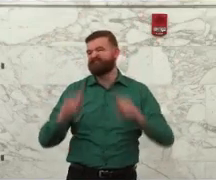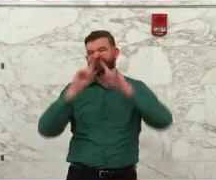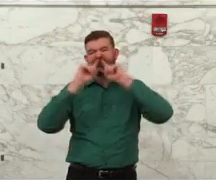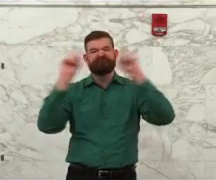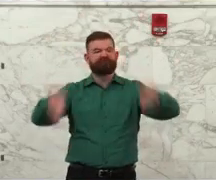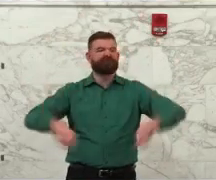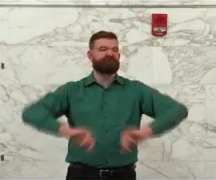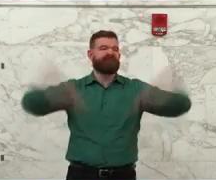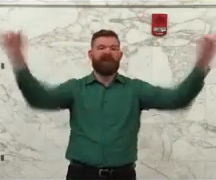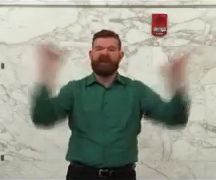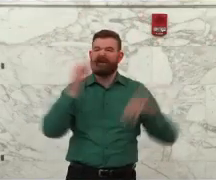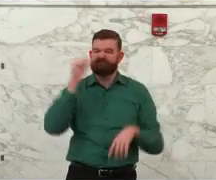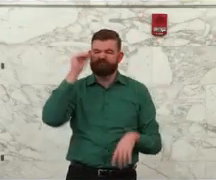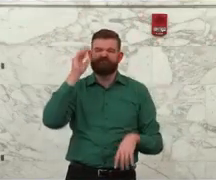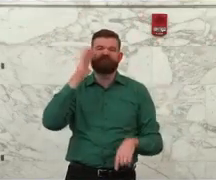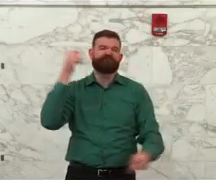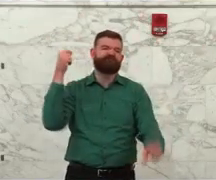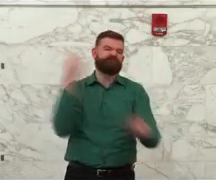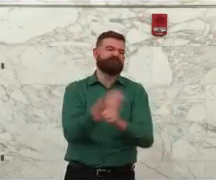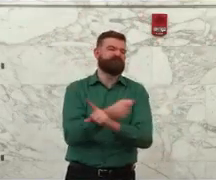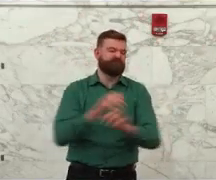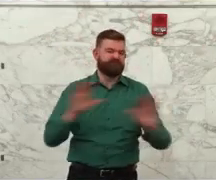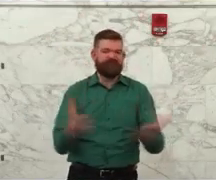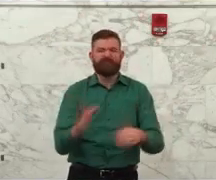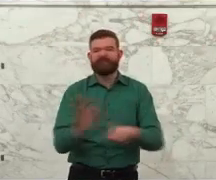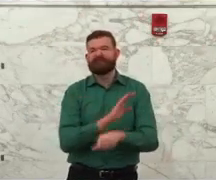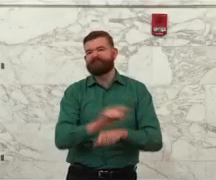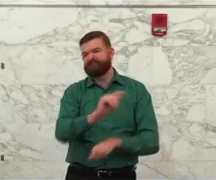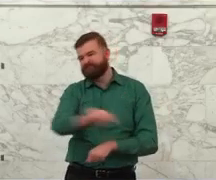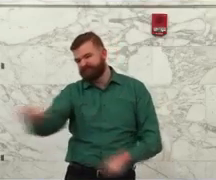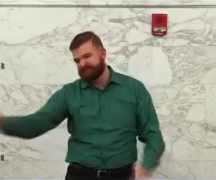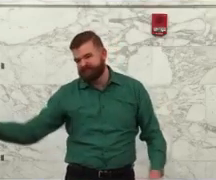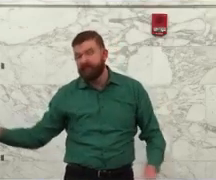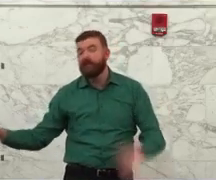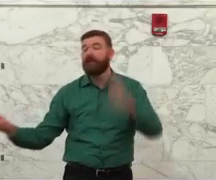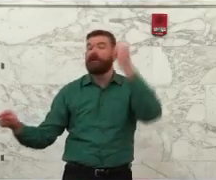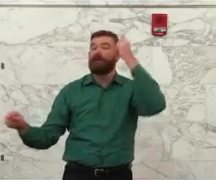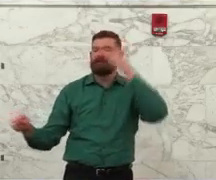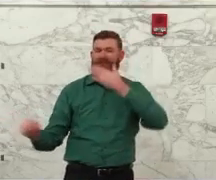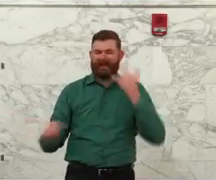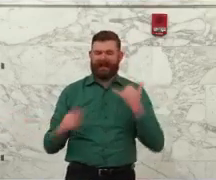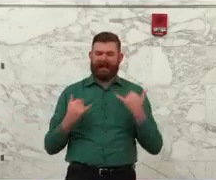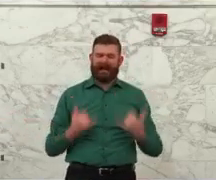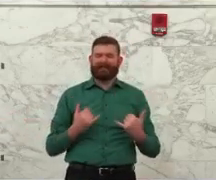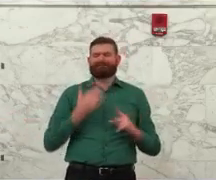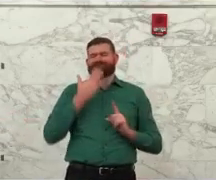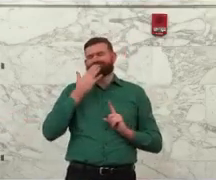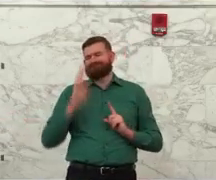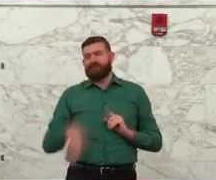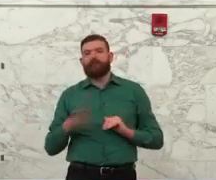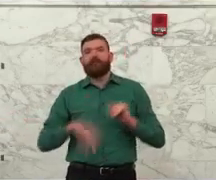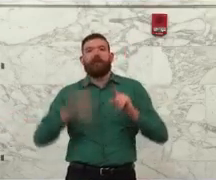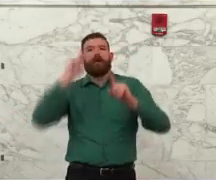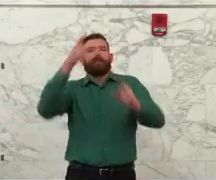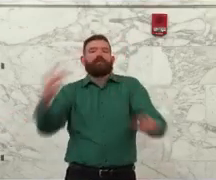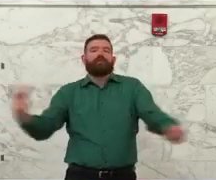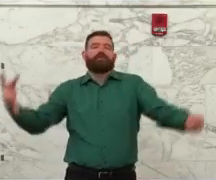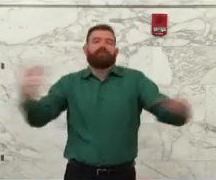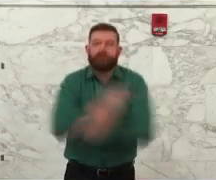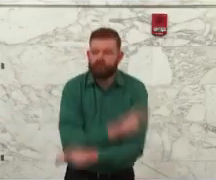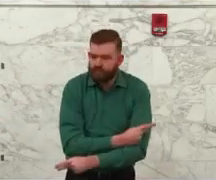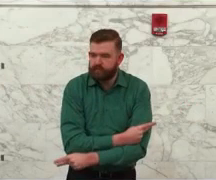other. I'd prefer to take it now, and I'd prefer to take it in concert with keeping deaths and sicknesses as low